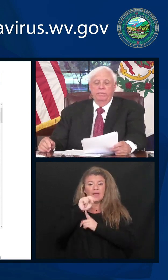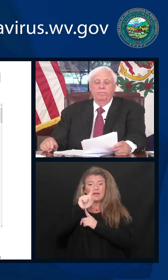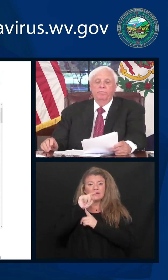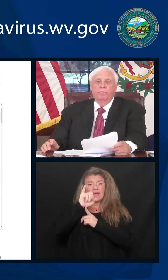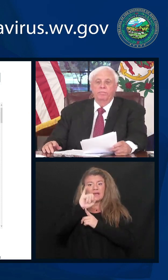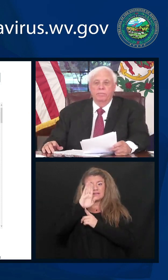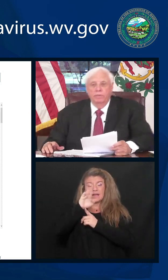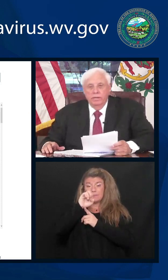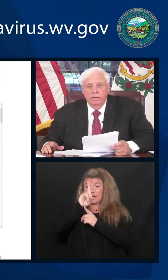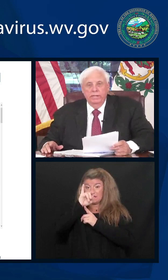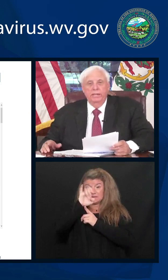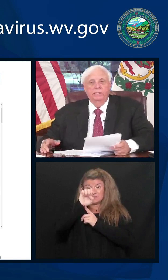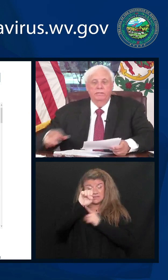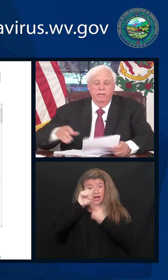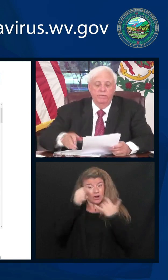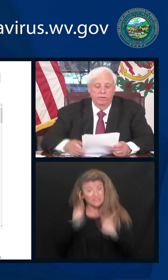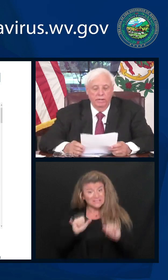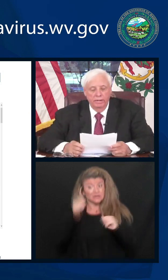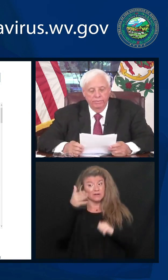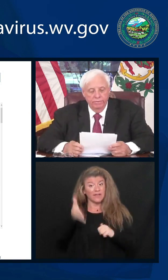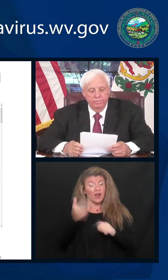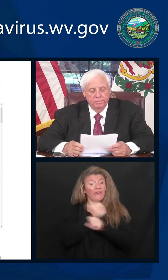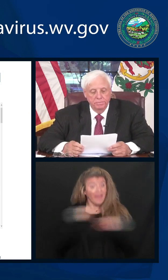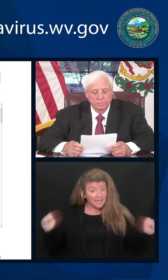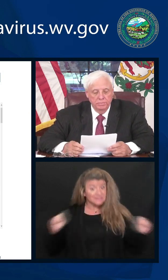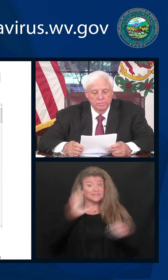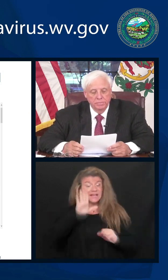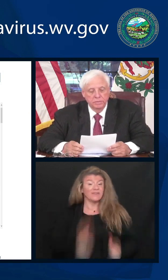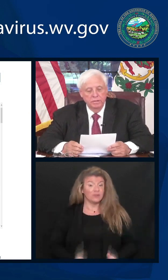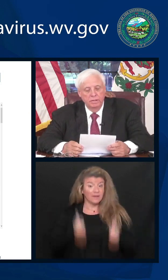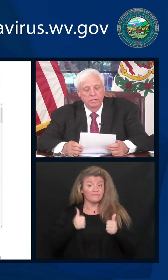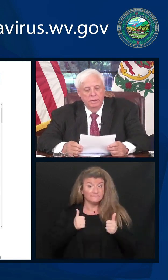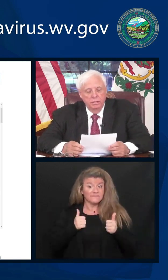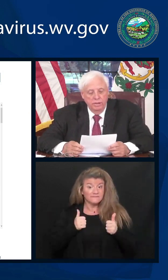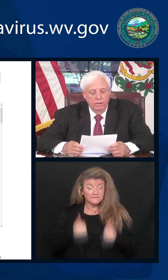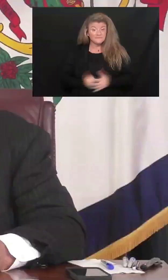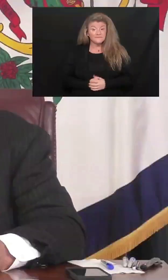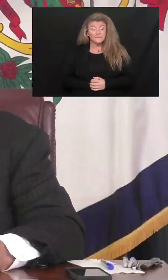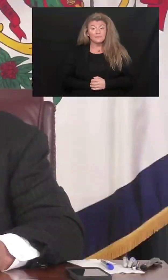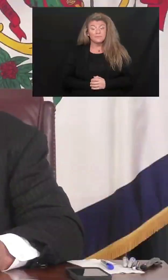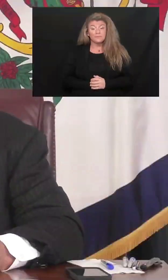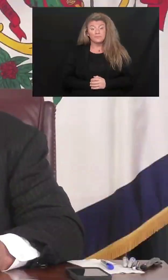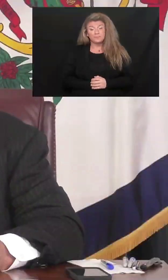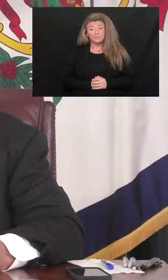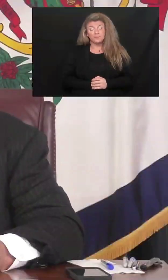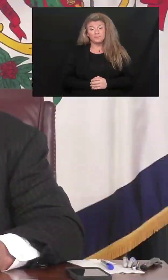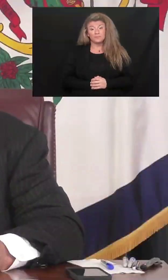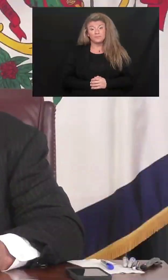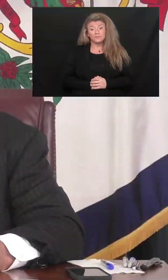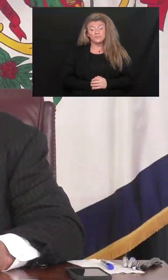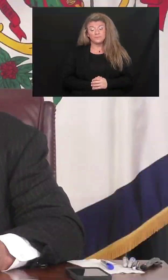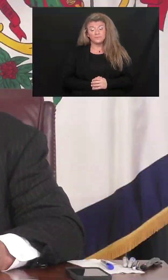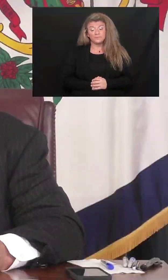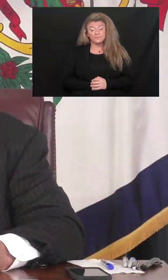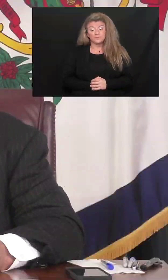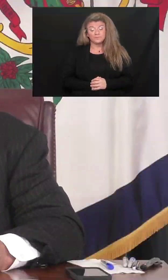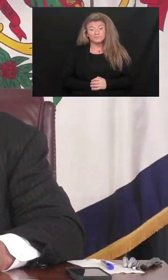there, and they can save your life. You know,